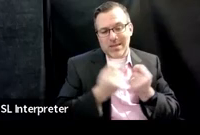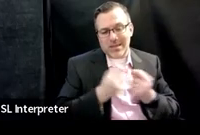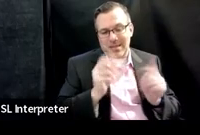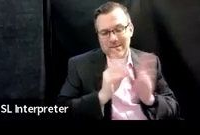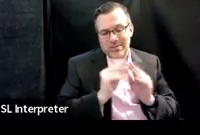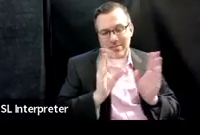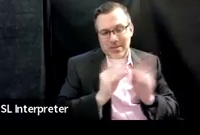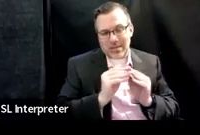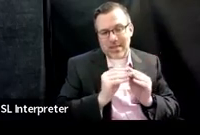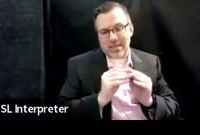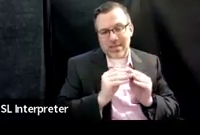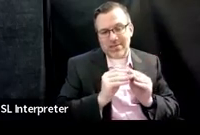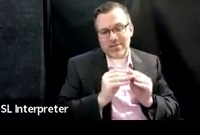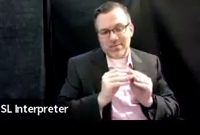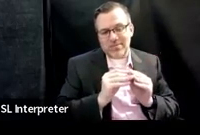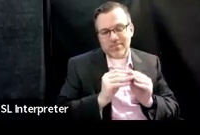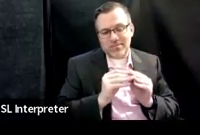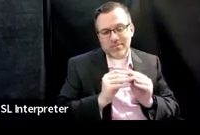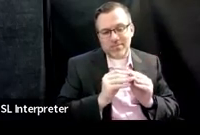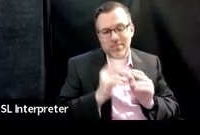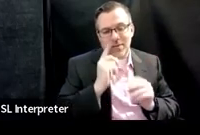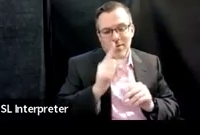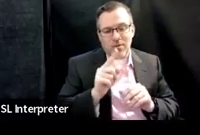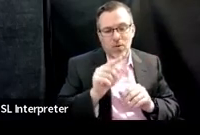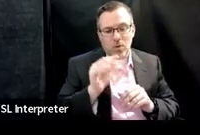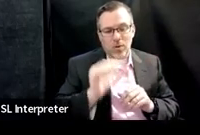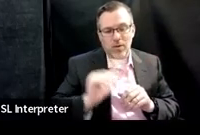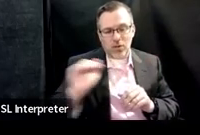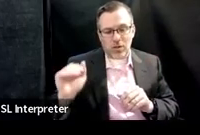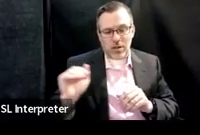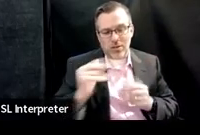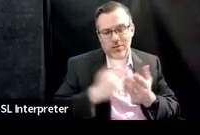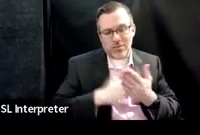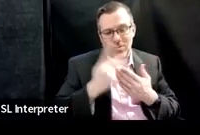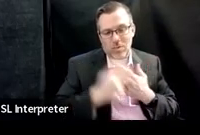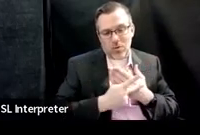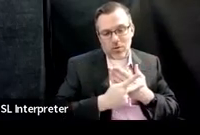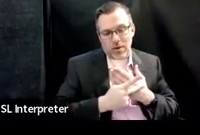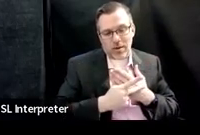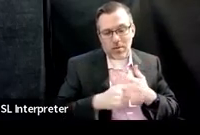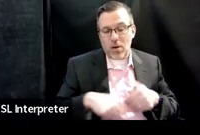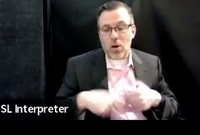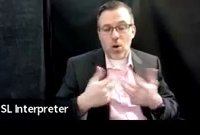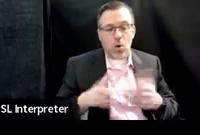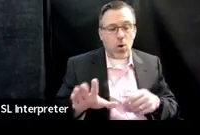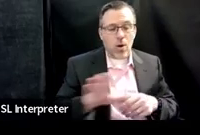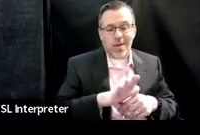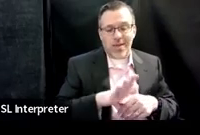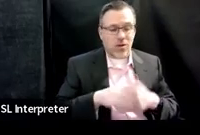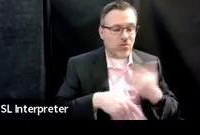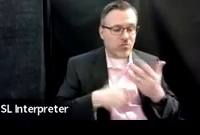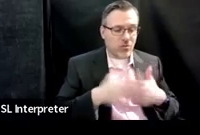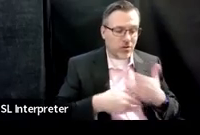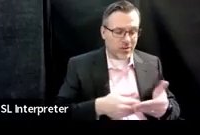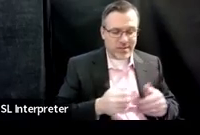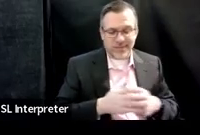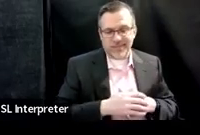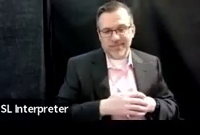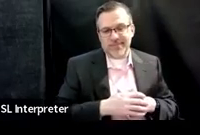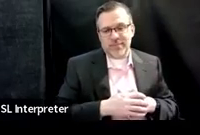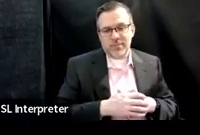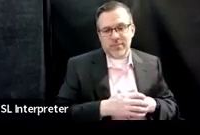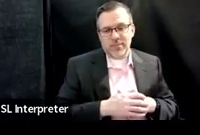are pertinent to the child's programming or their progress. Because this is related